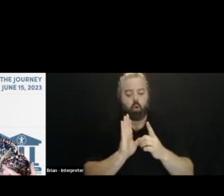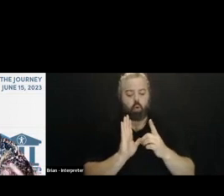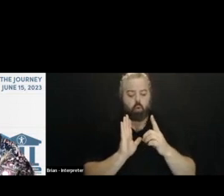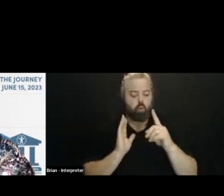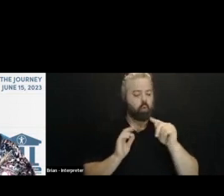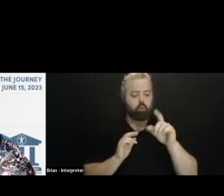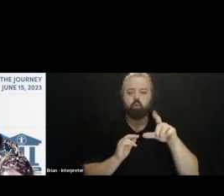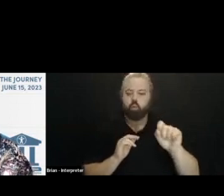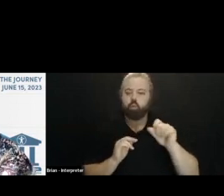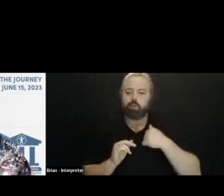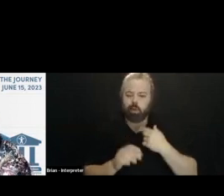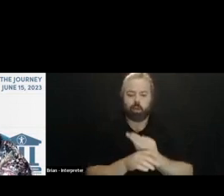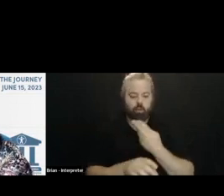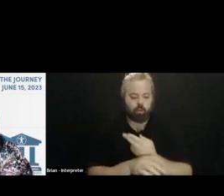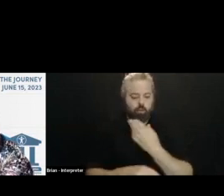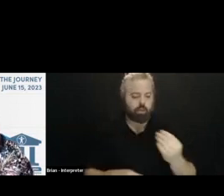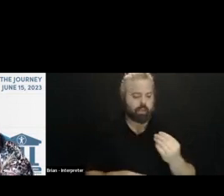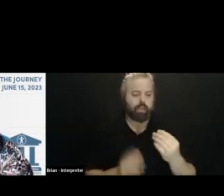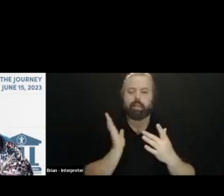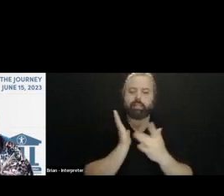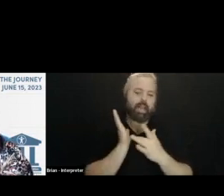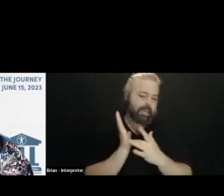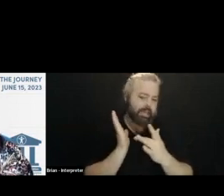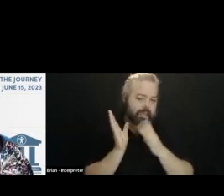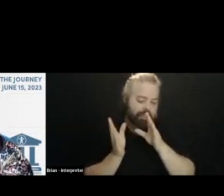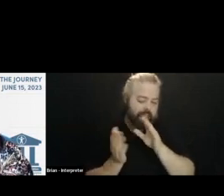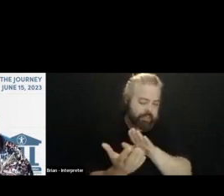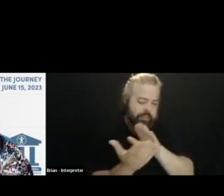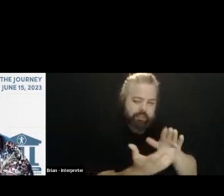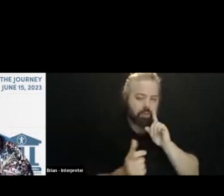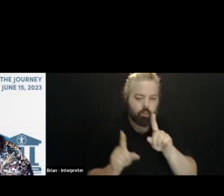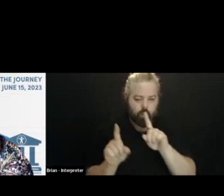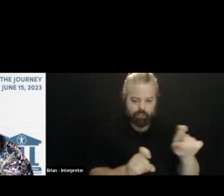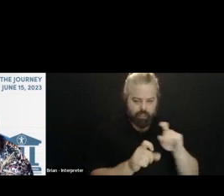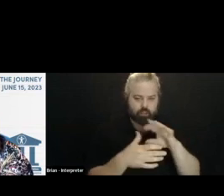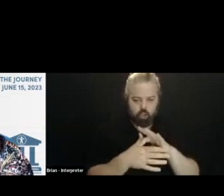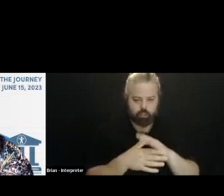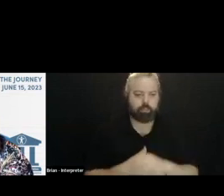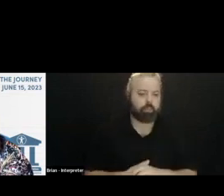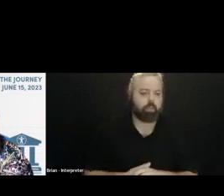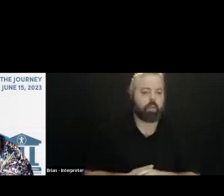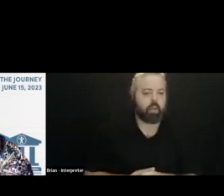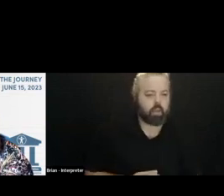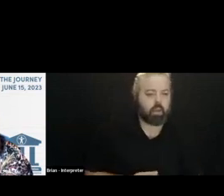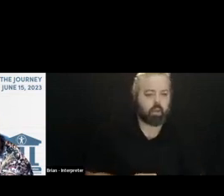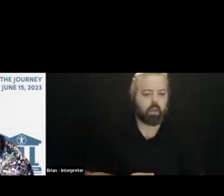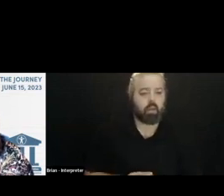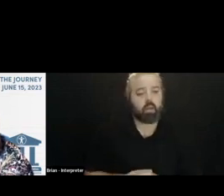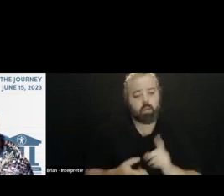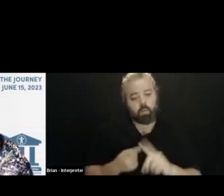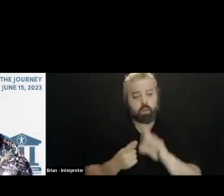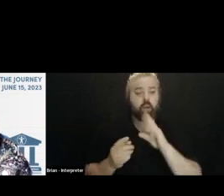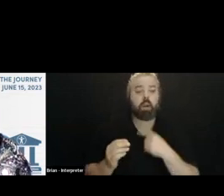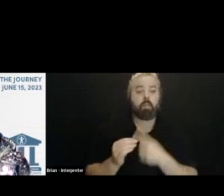I'm using and techniques that I'm using to test for certain content. So when we're talking about website